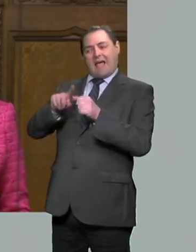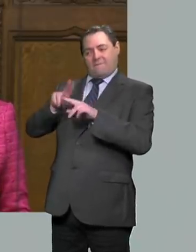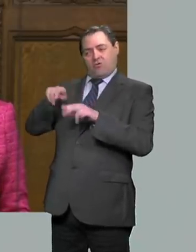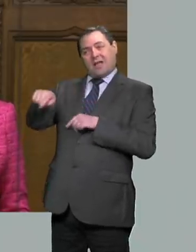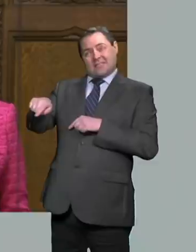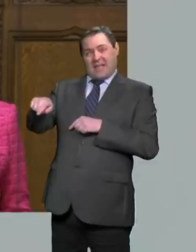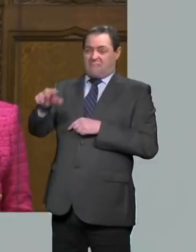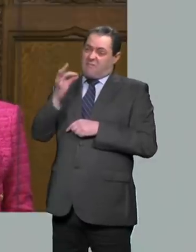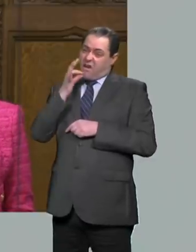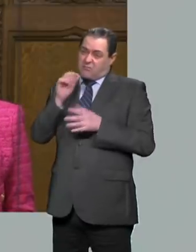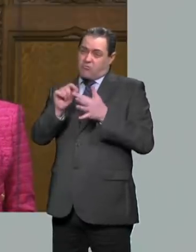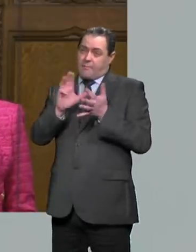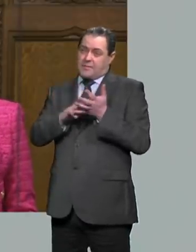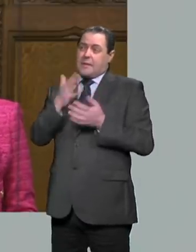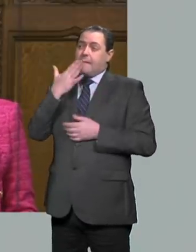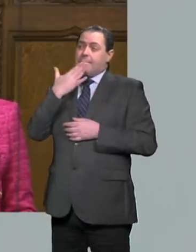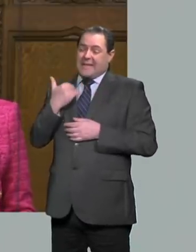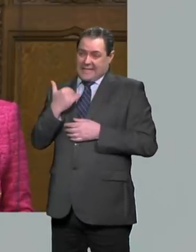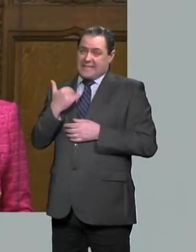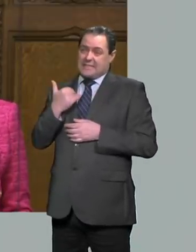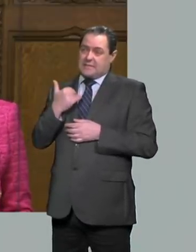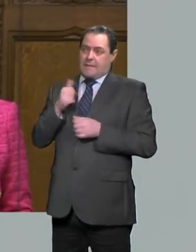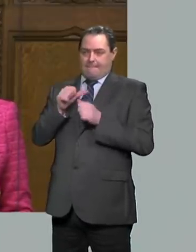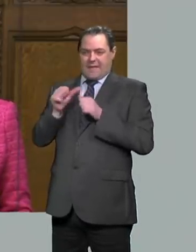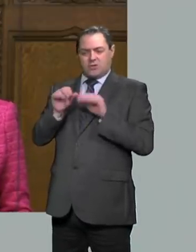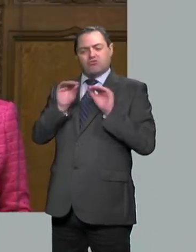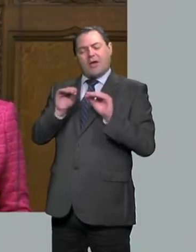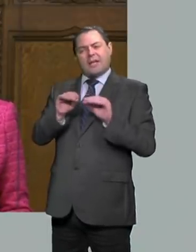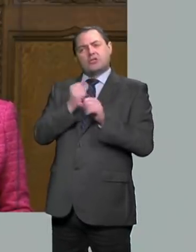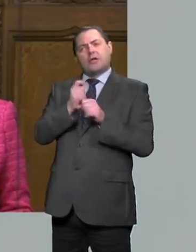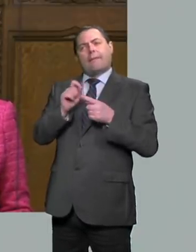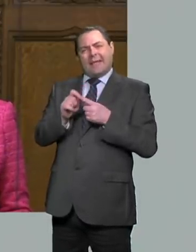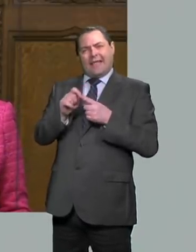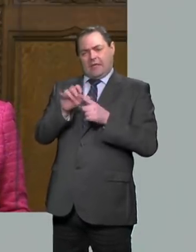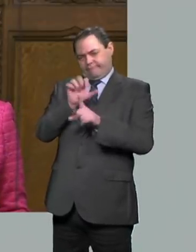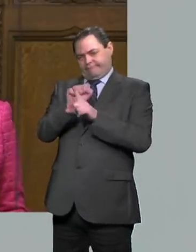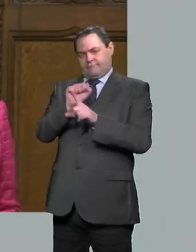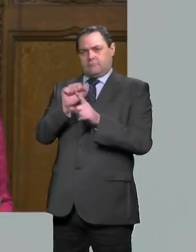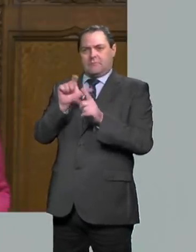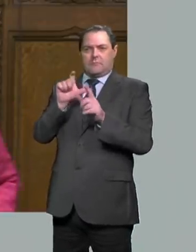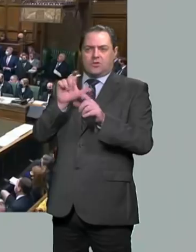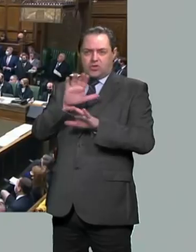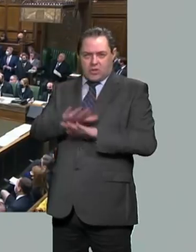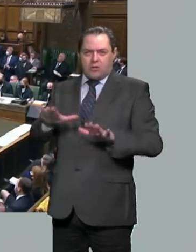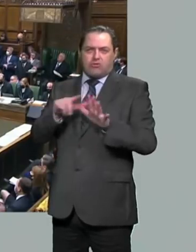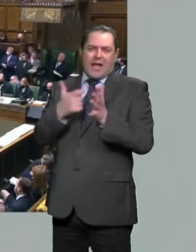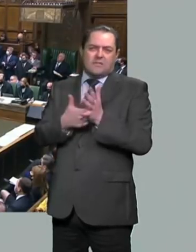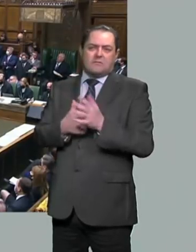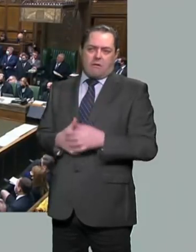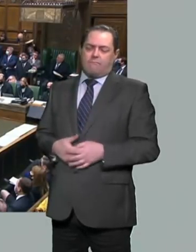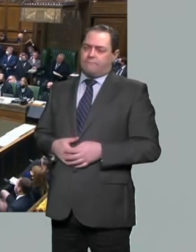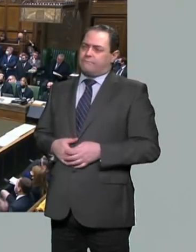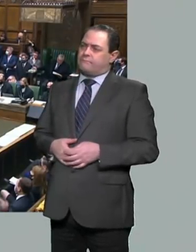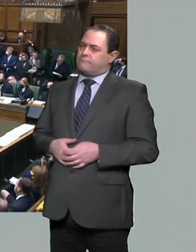Minister to please advocate for more and better training for general practice to identify cancer in children.